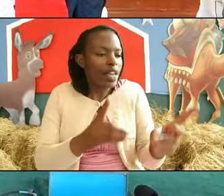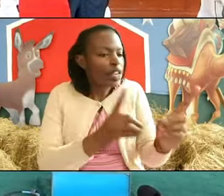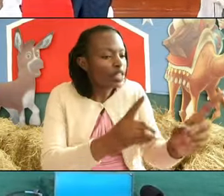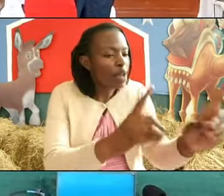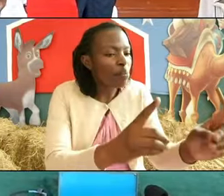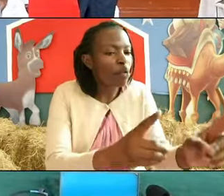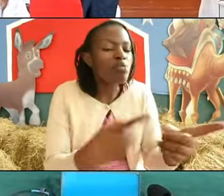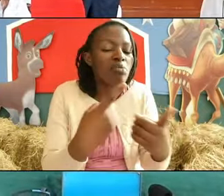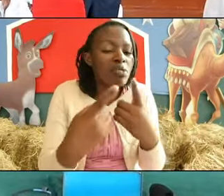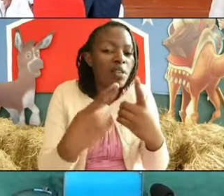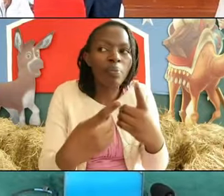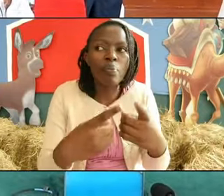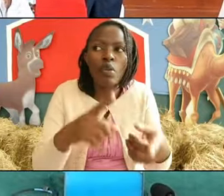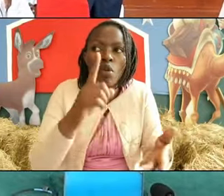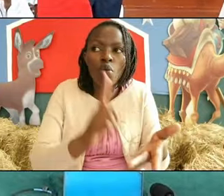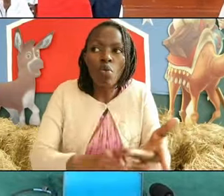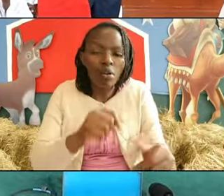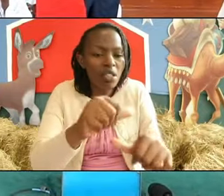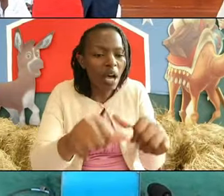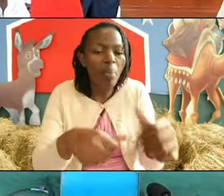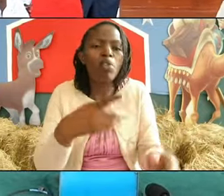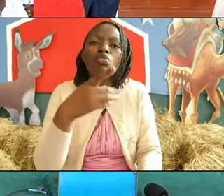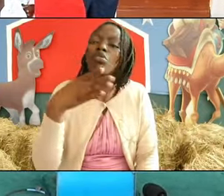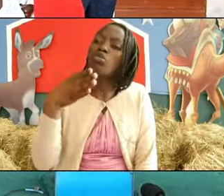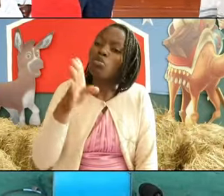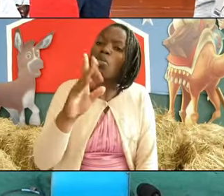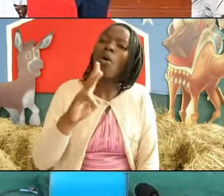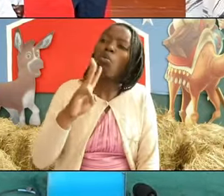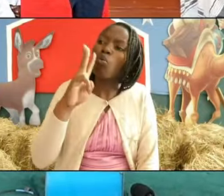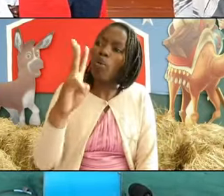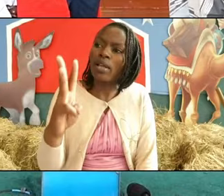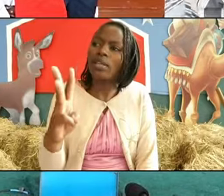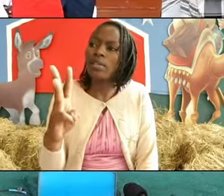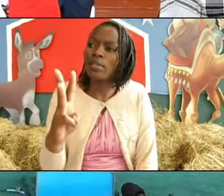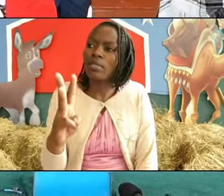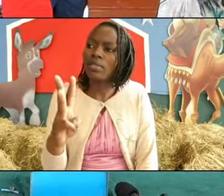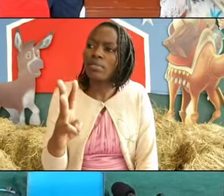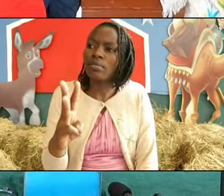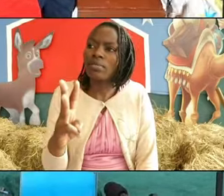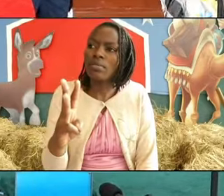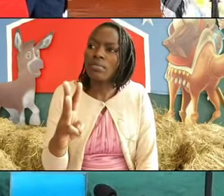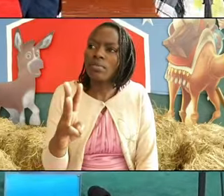What about your will?